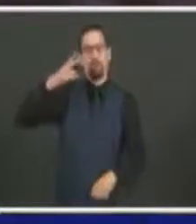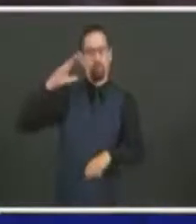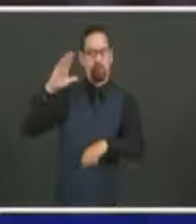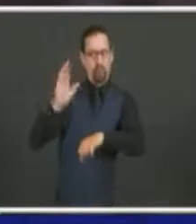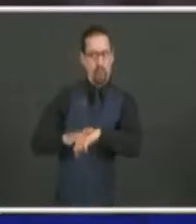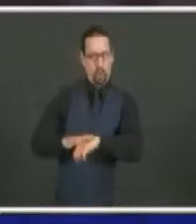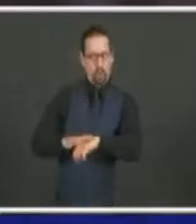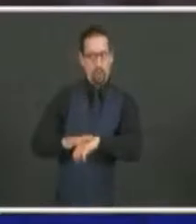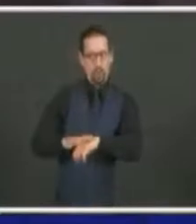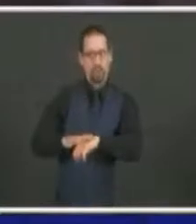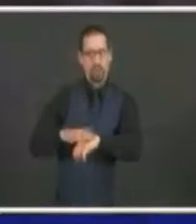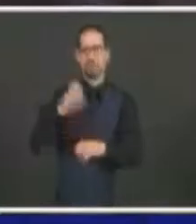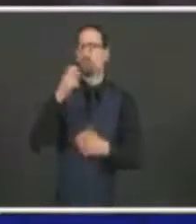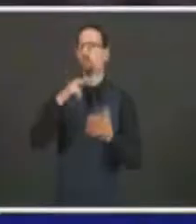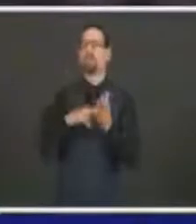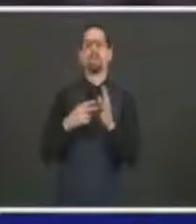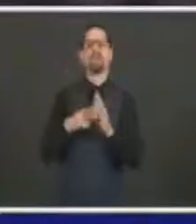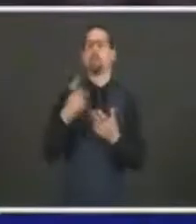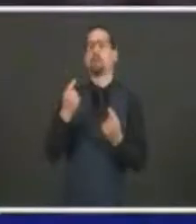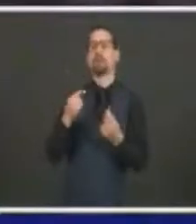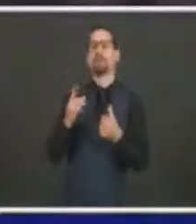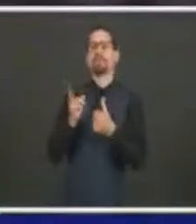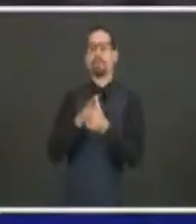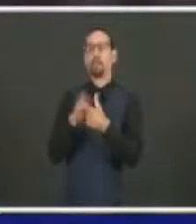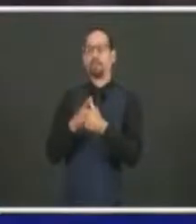or a phone call with the establishment's owner.